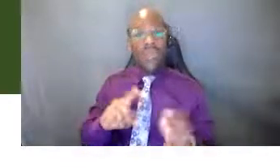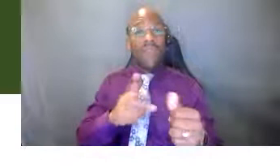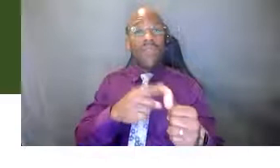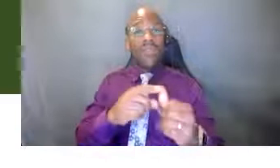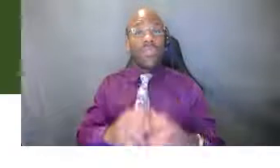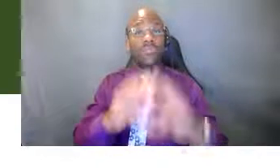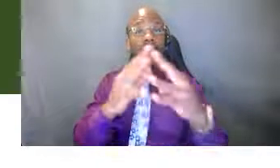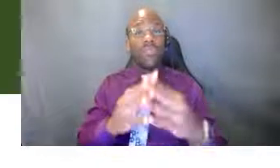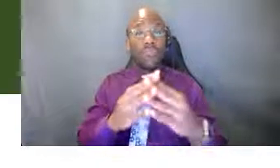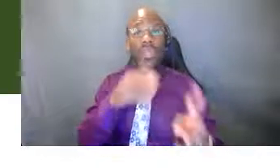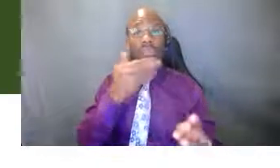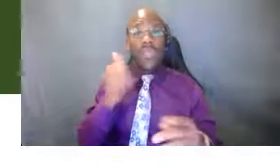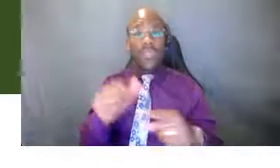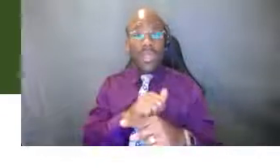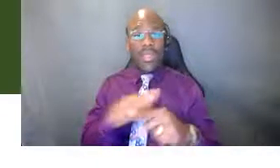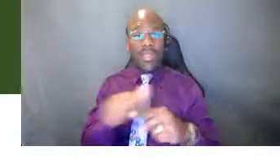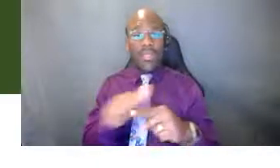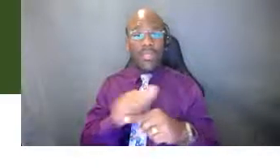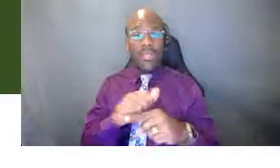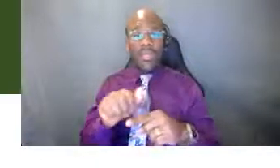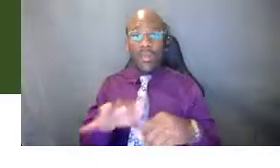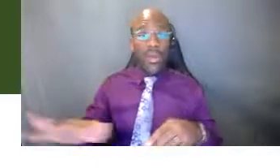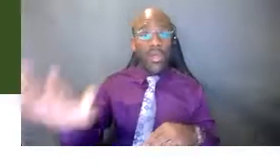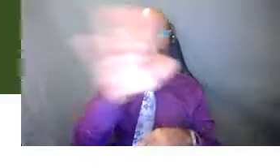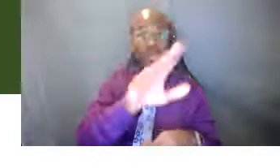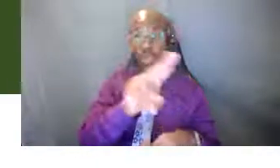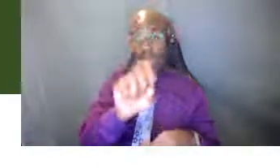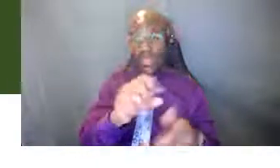been implemented nationwide.